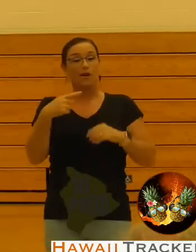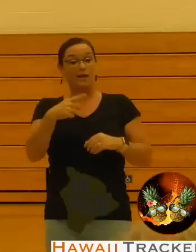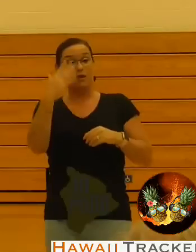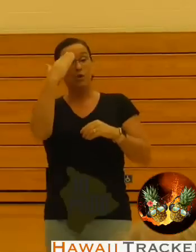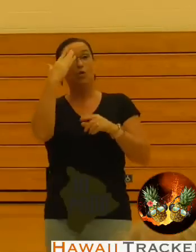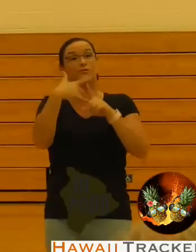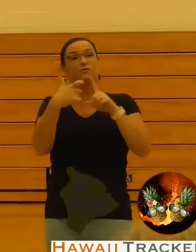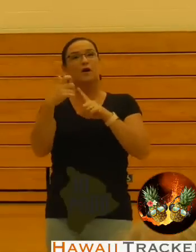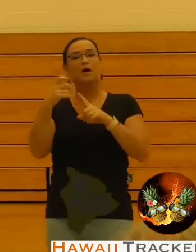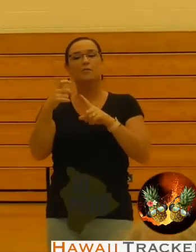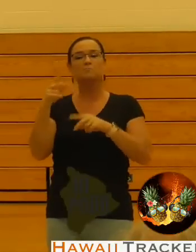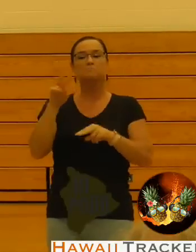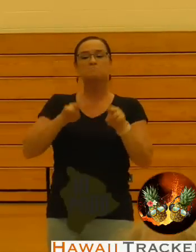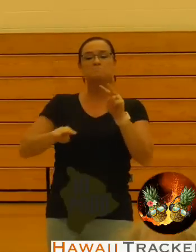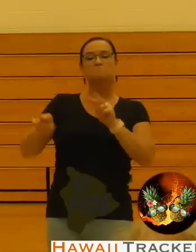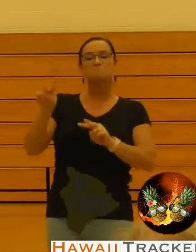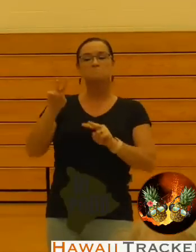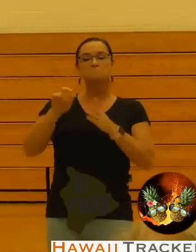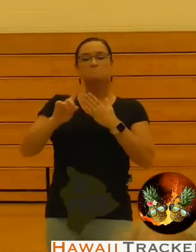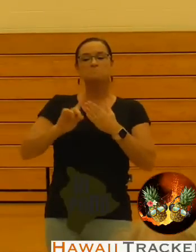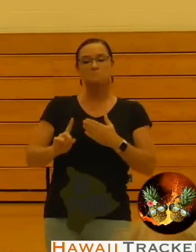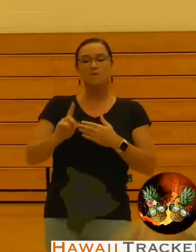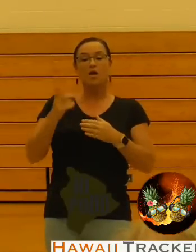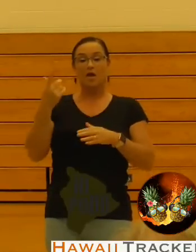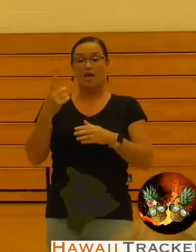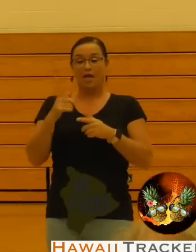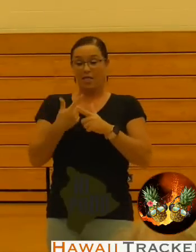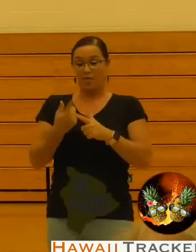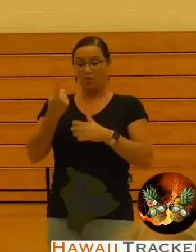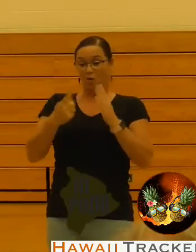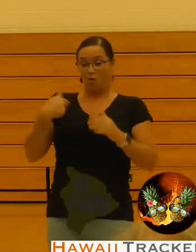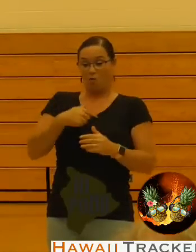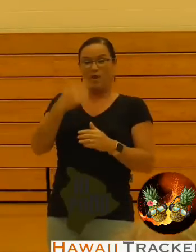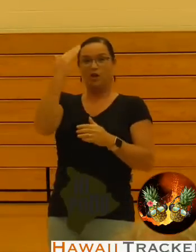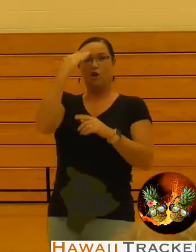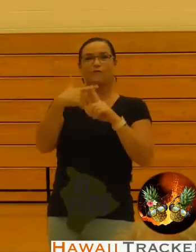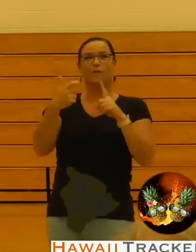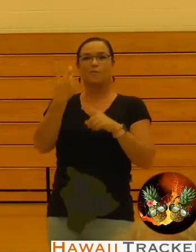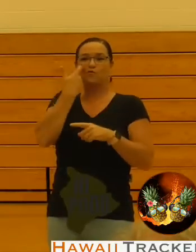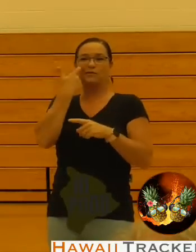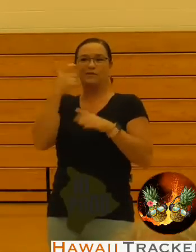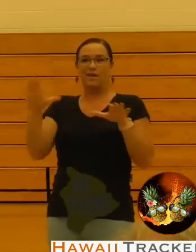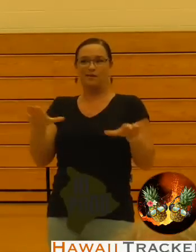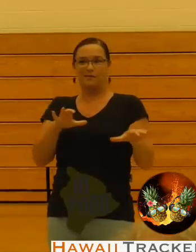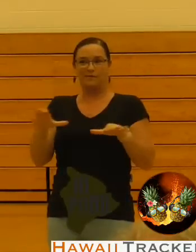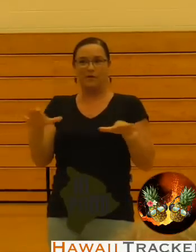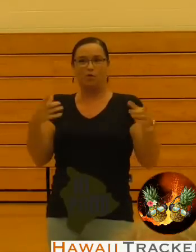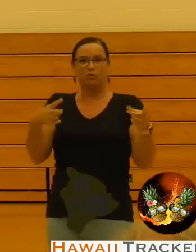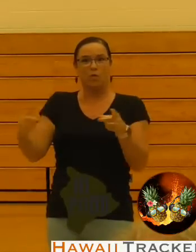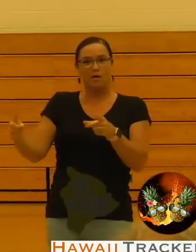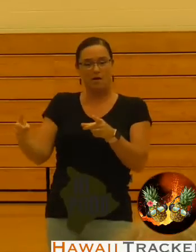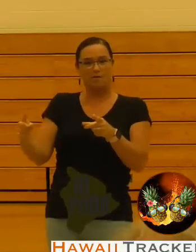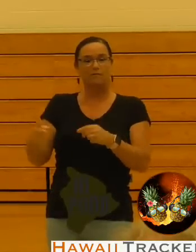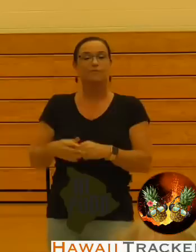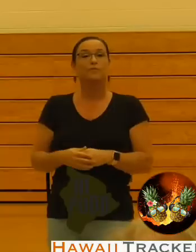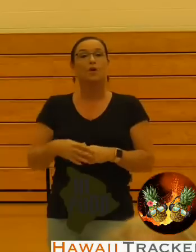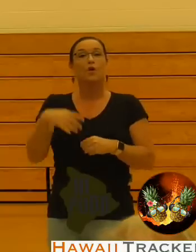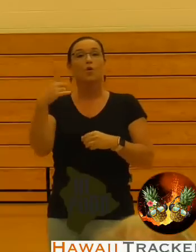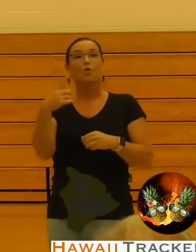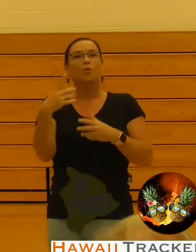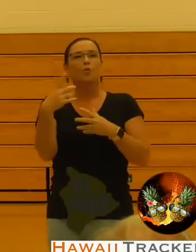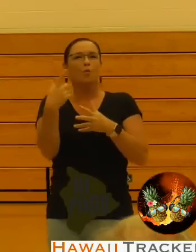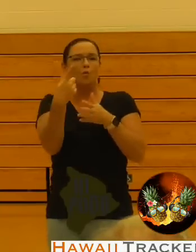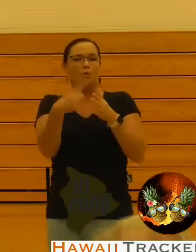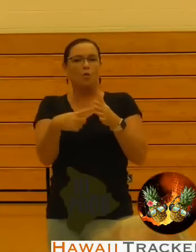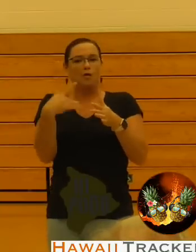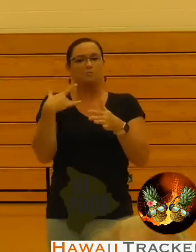from looking at the volcano and then what we know from recent activity on the volcano, what's going on, and what are the most likely